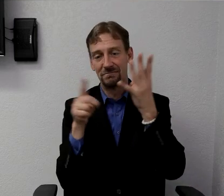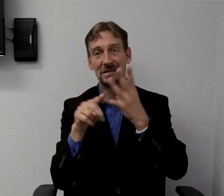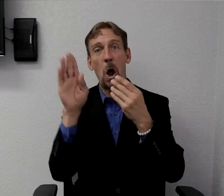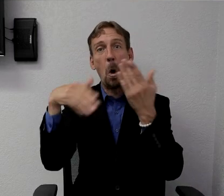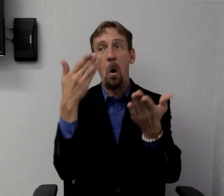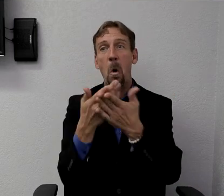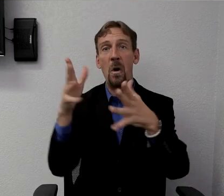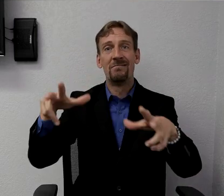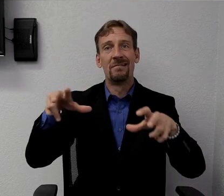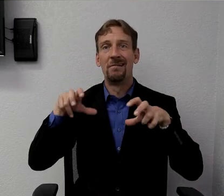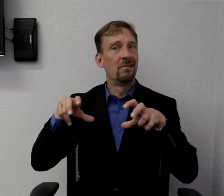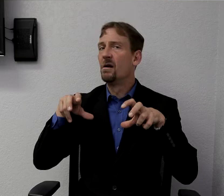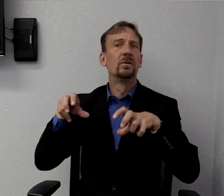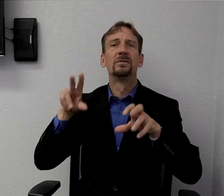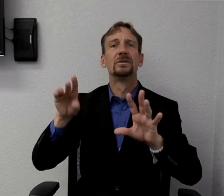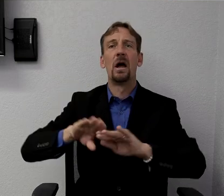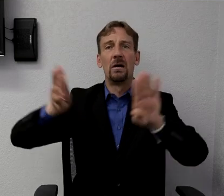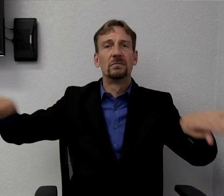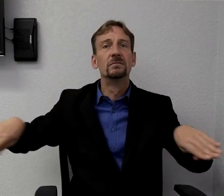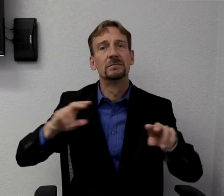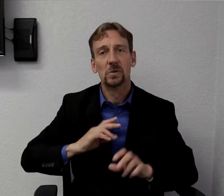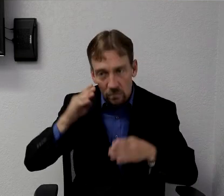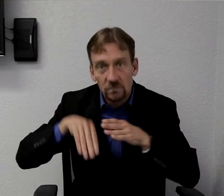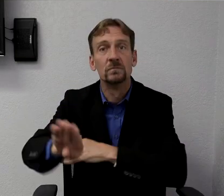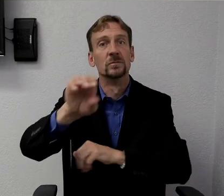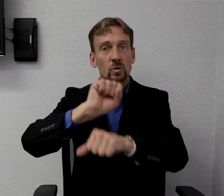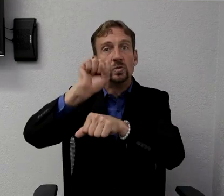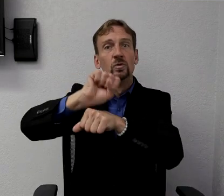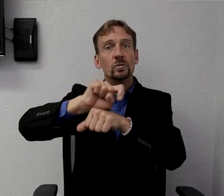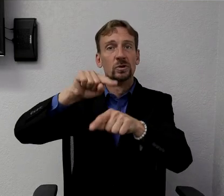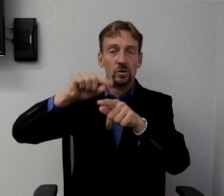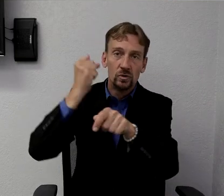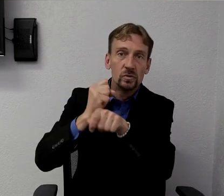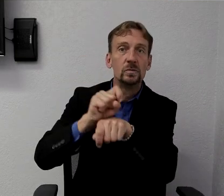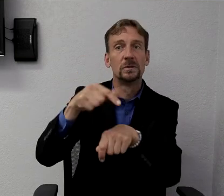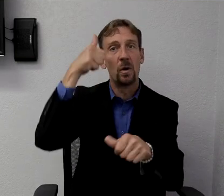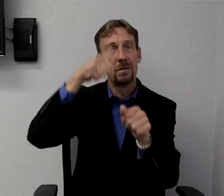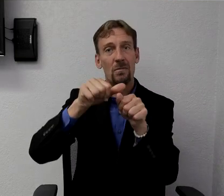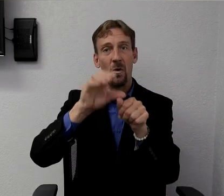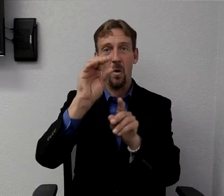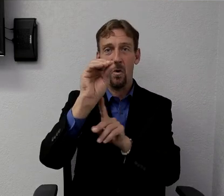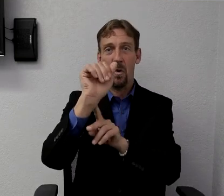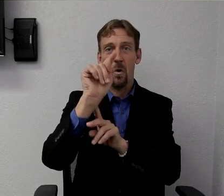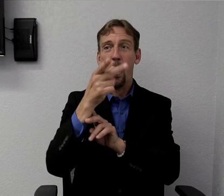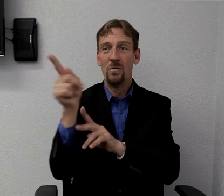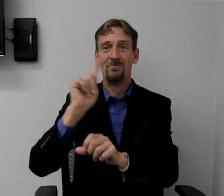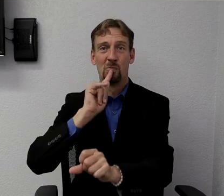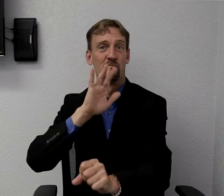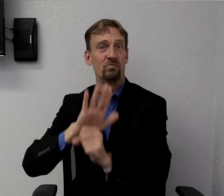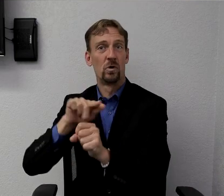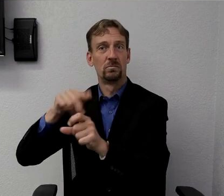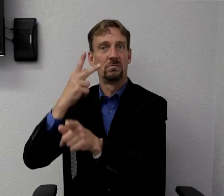front line, living the oath they swore to take care of people is